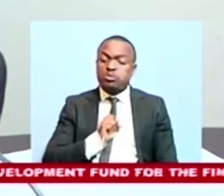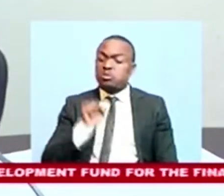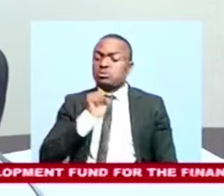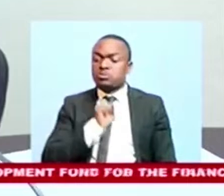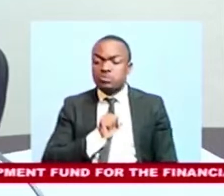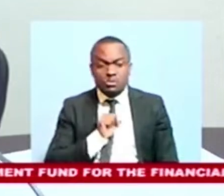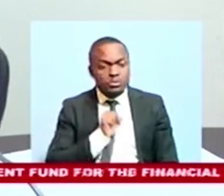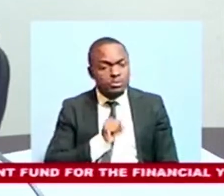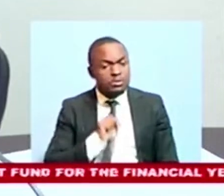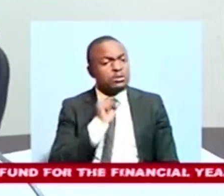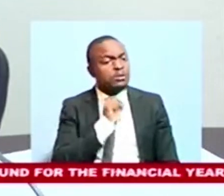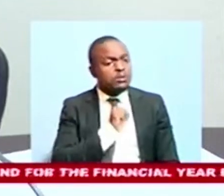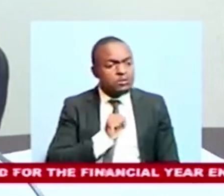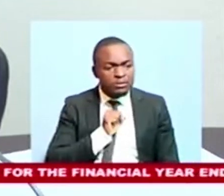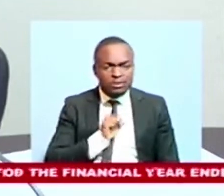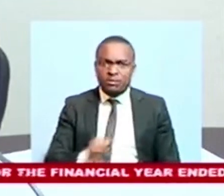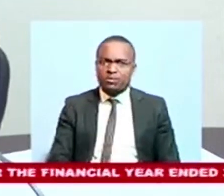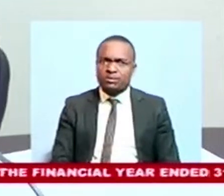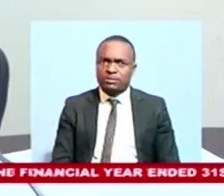from